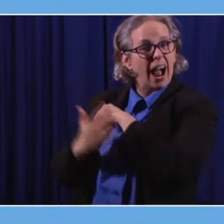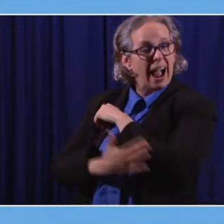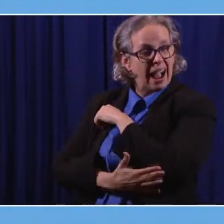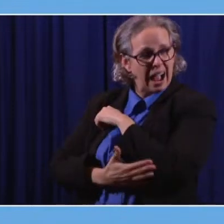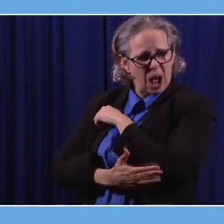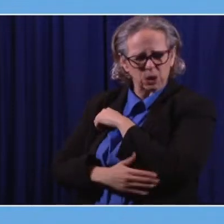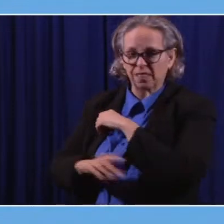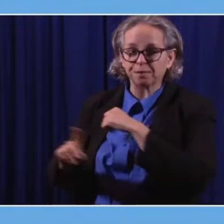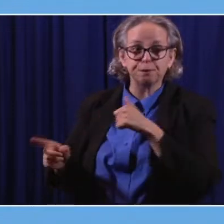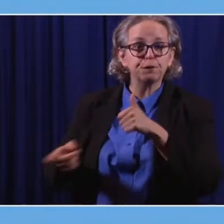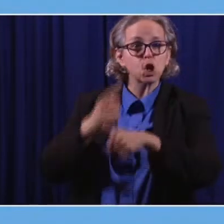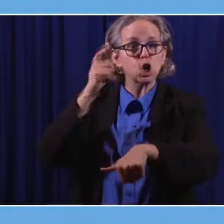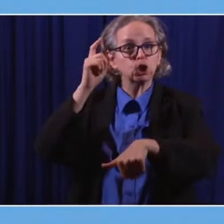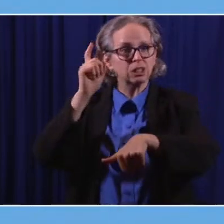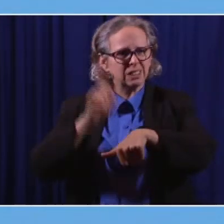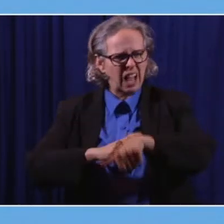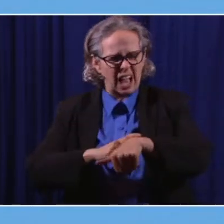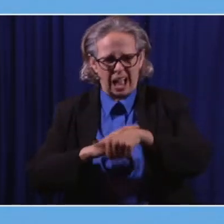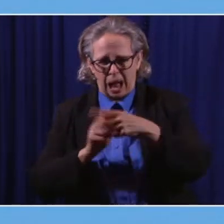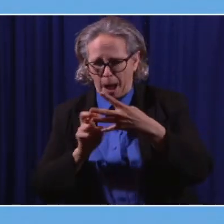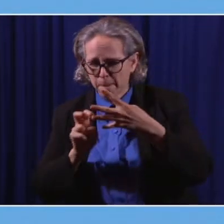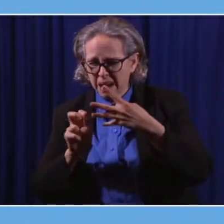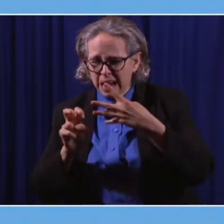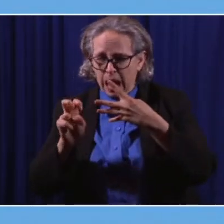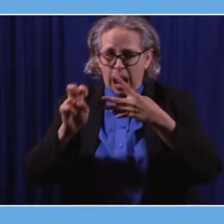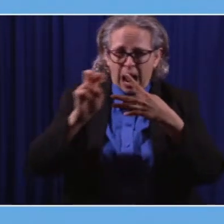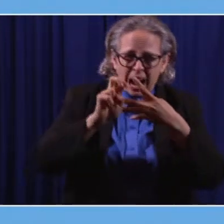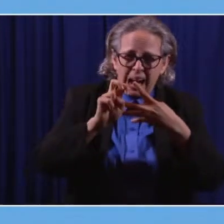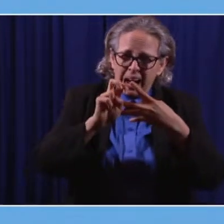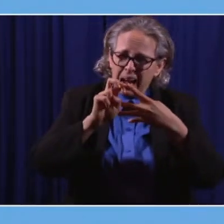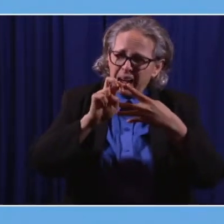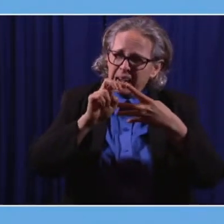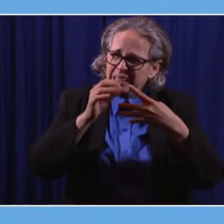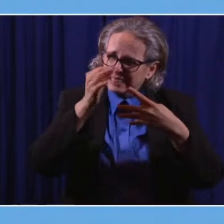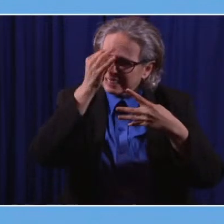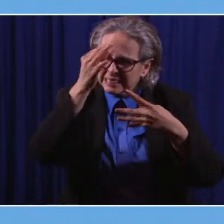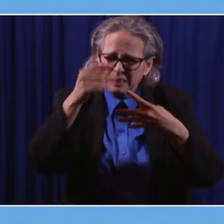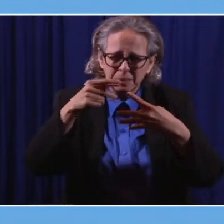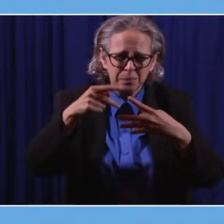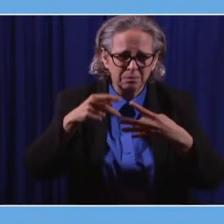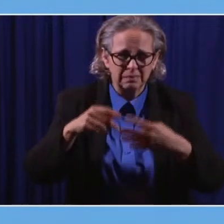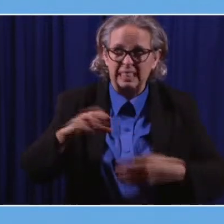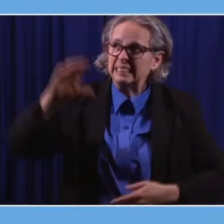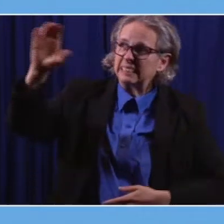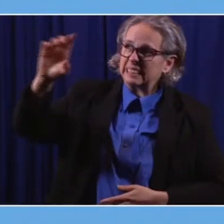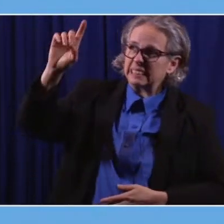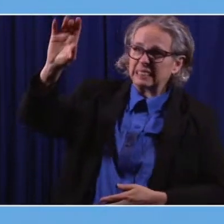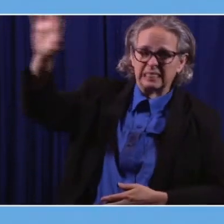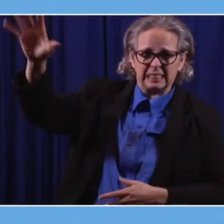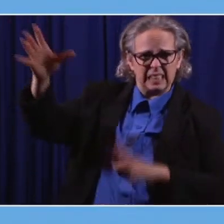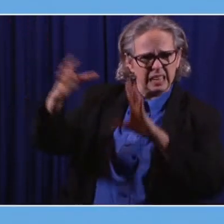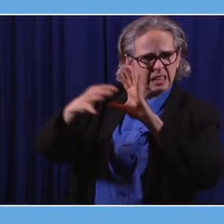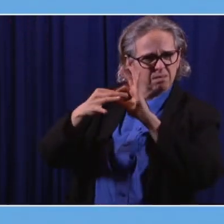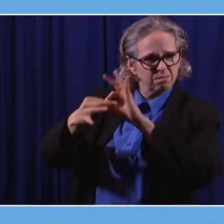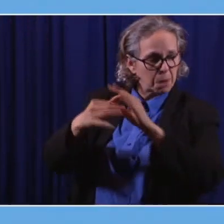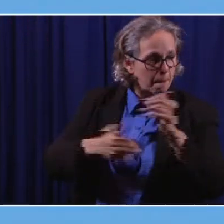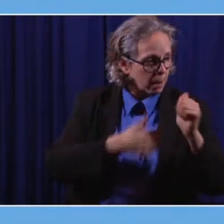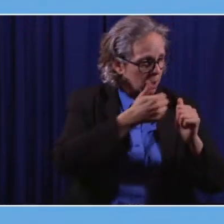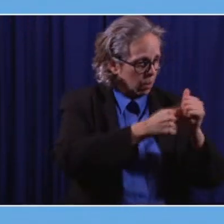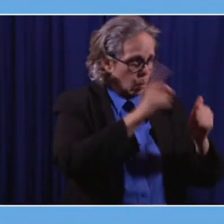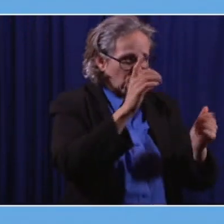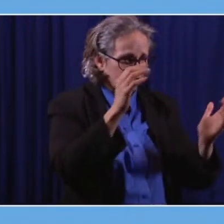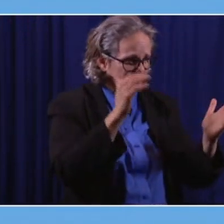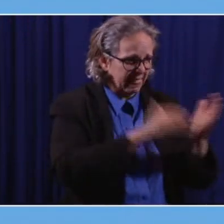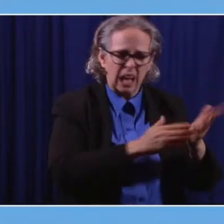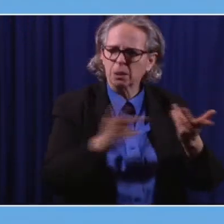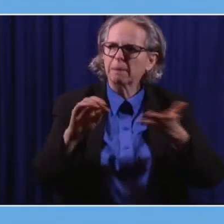alert system started 4 months ago. The county also exceeds the CDC's threshold for high incidence. Local health department officials report that